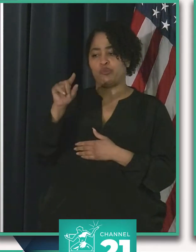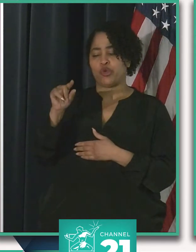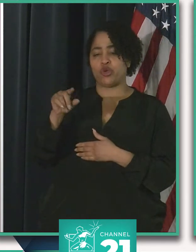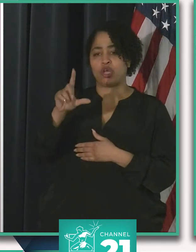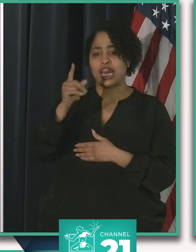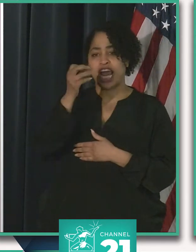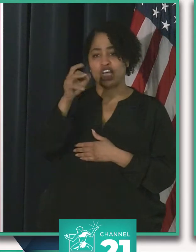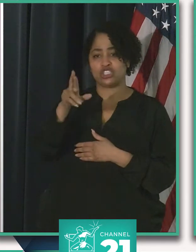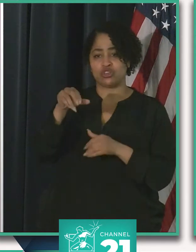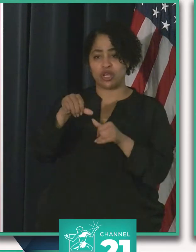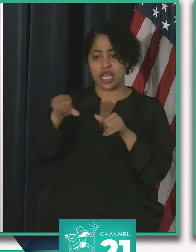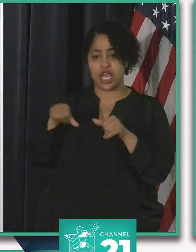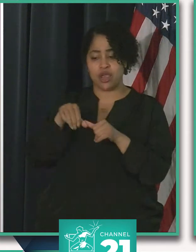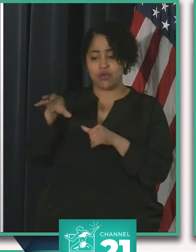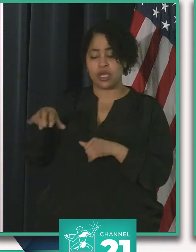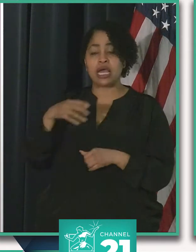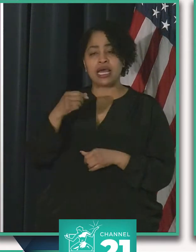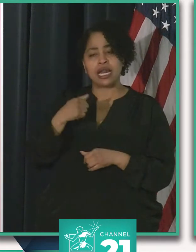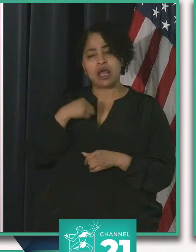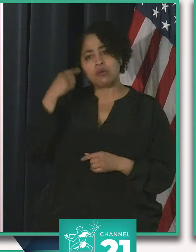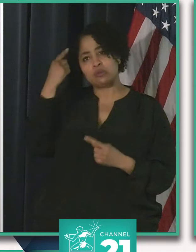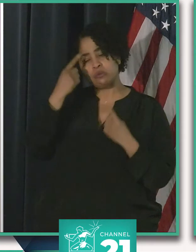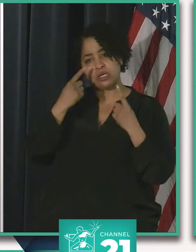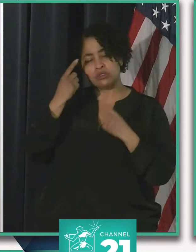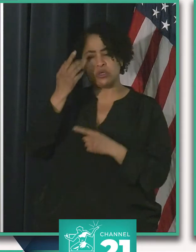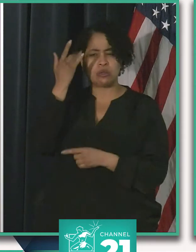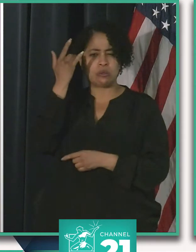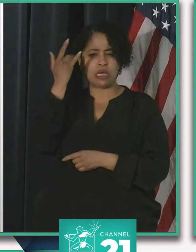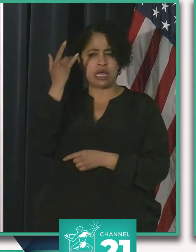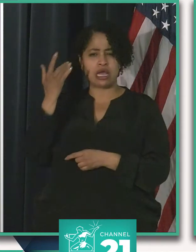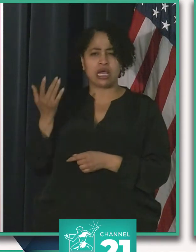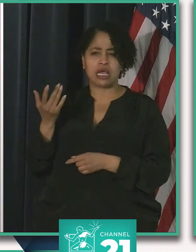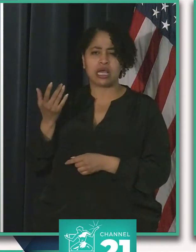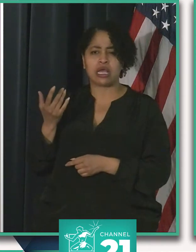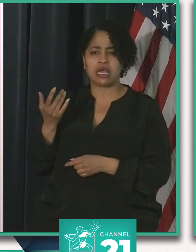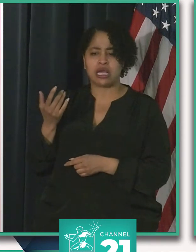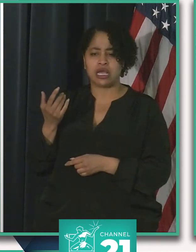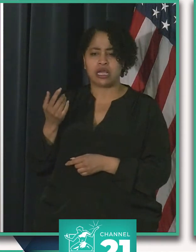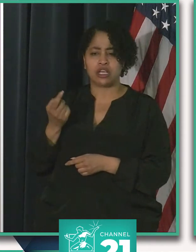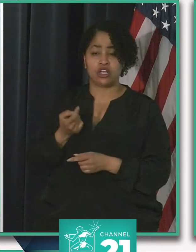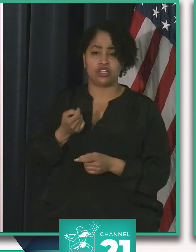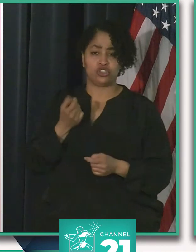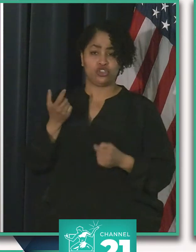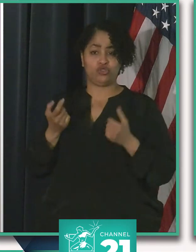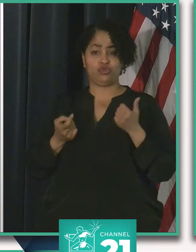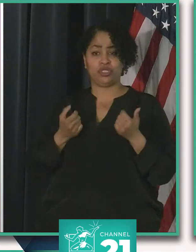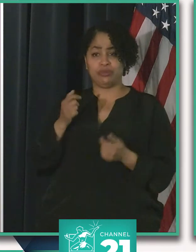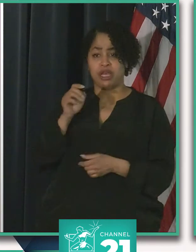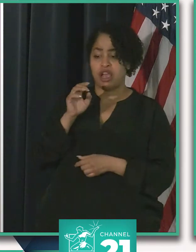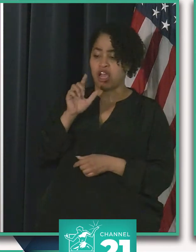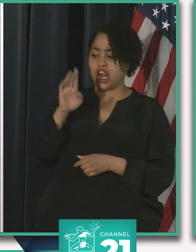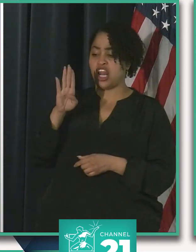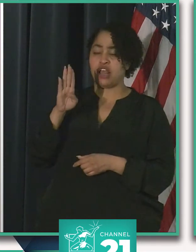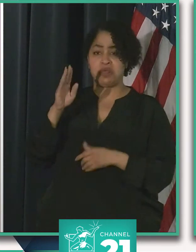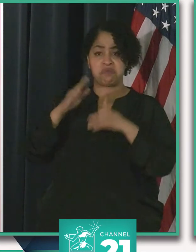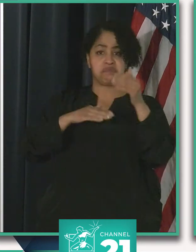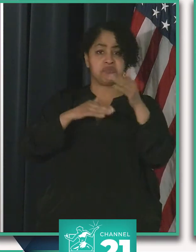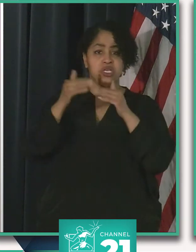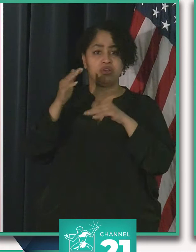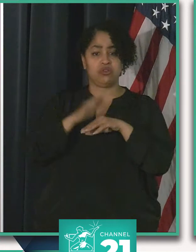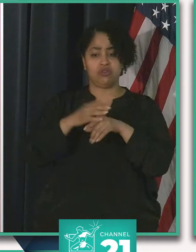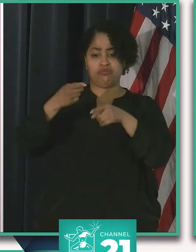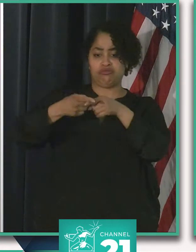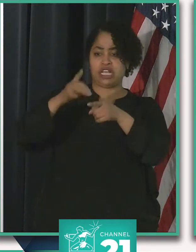neighborhood. And I was wondering, why is there a strip club being built on the corner of Berg